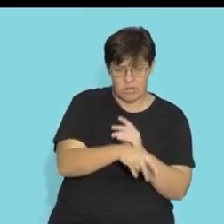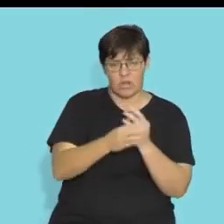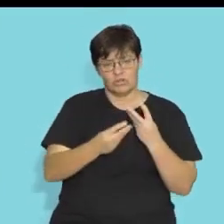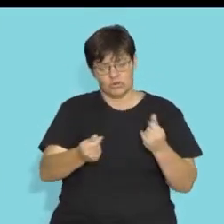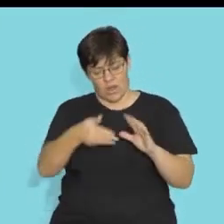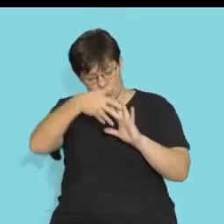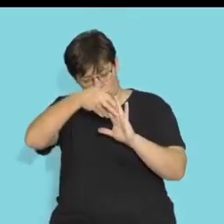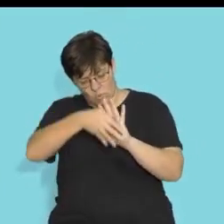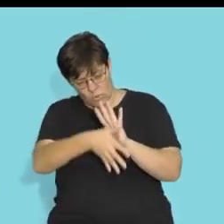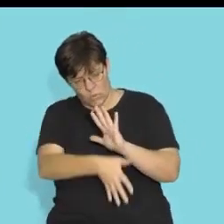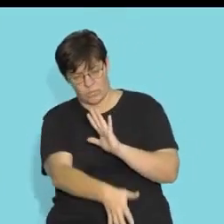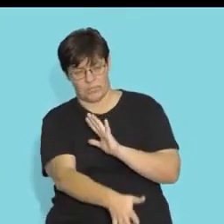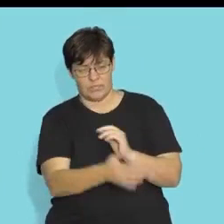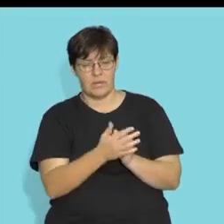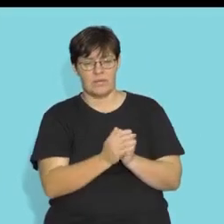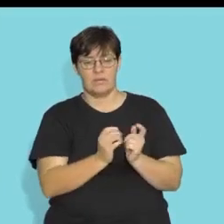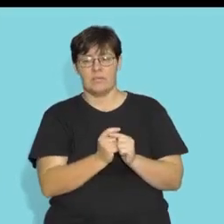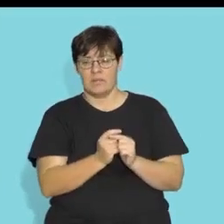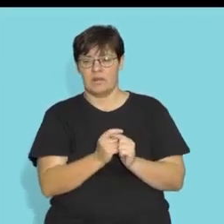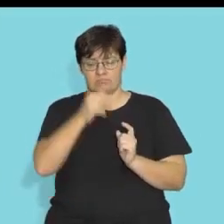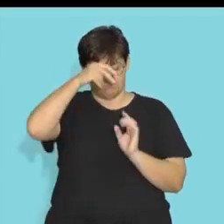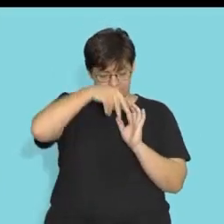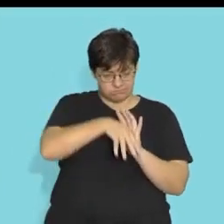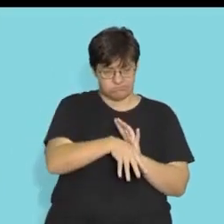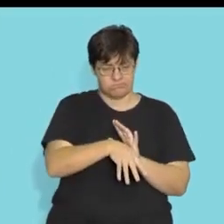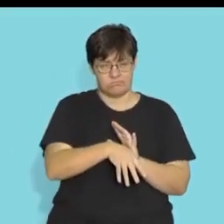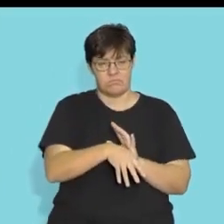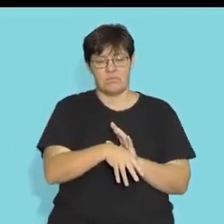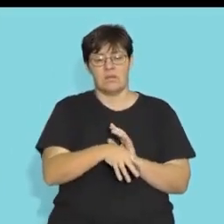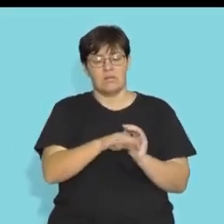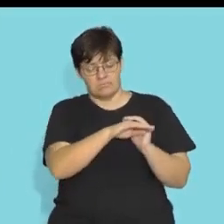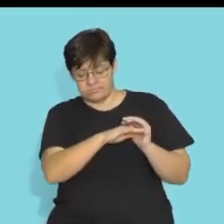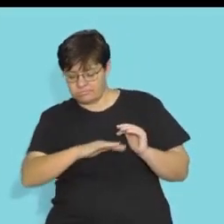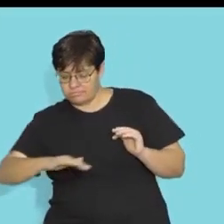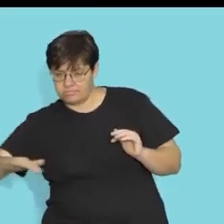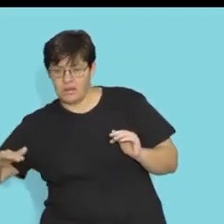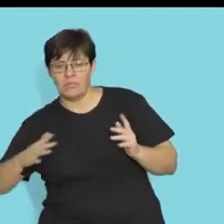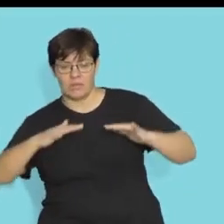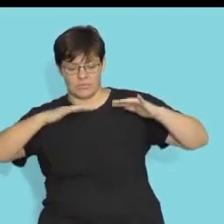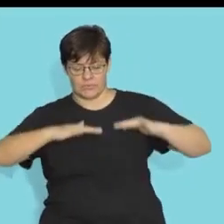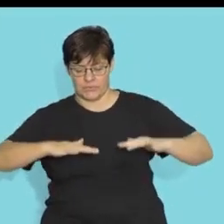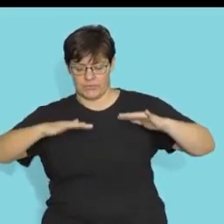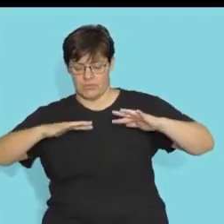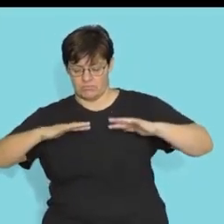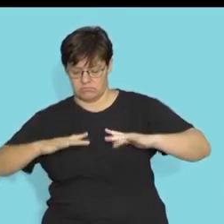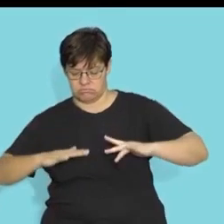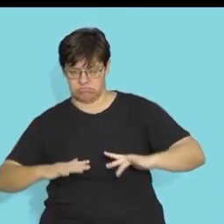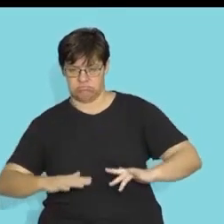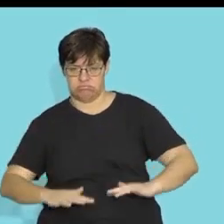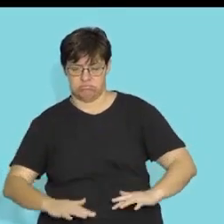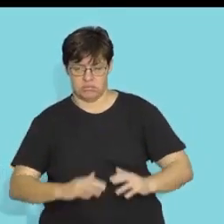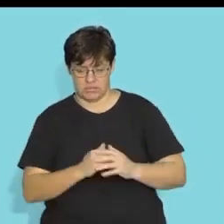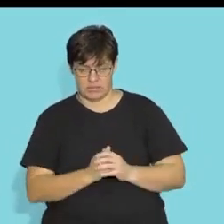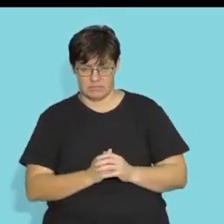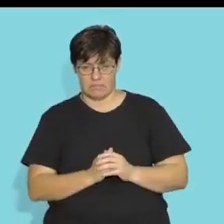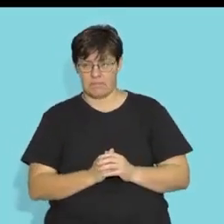soil. So we refer to that water moving horizontally through the soil as percolation. So it percolates into this.